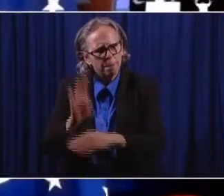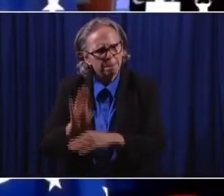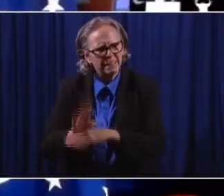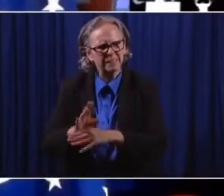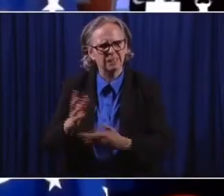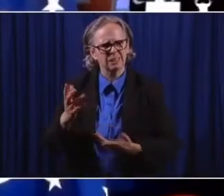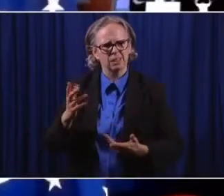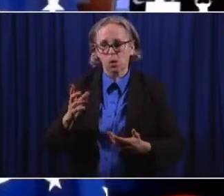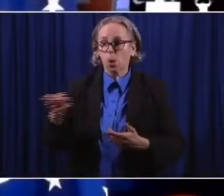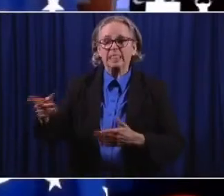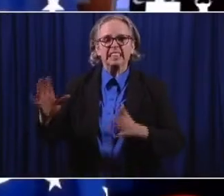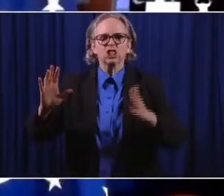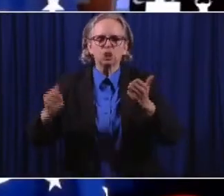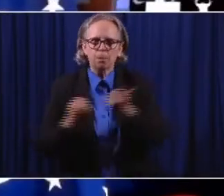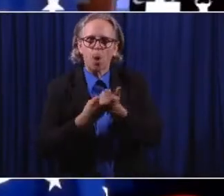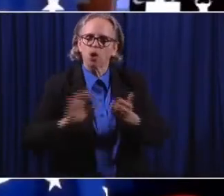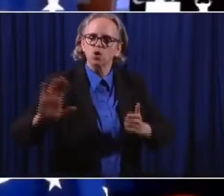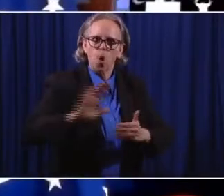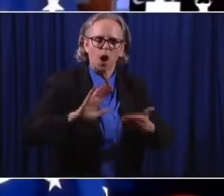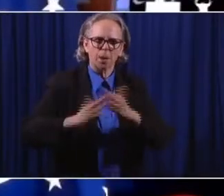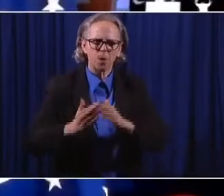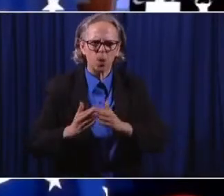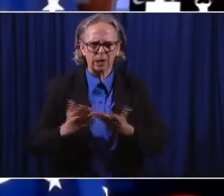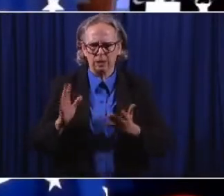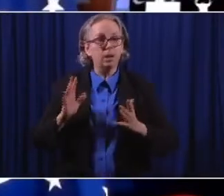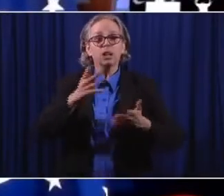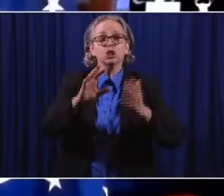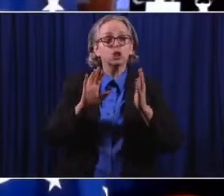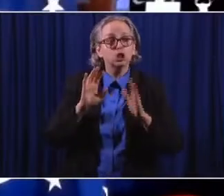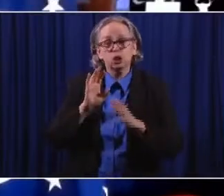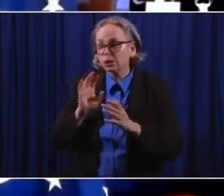supporting families, helping support that